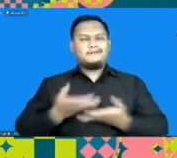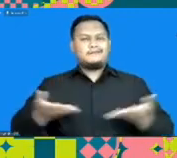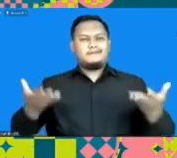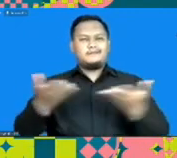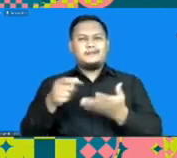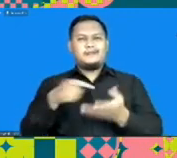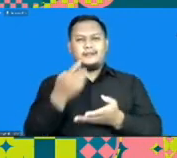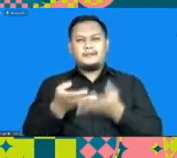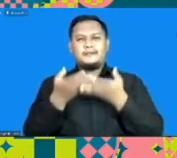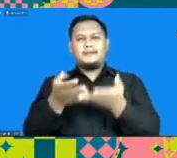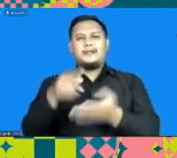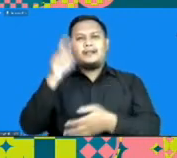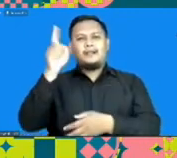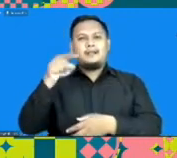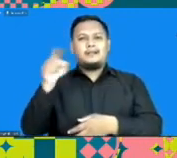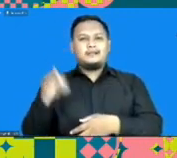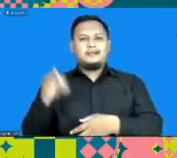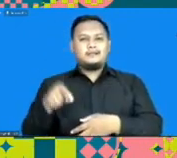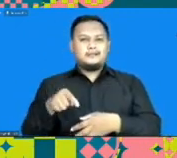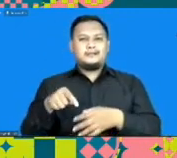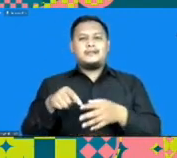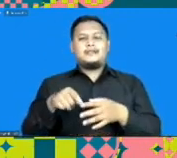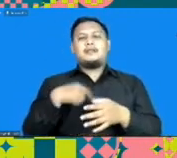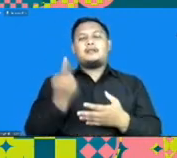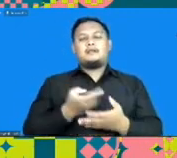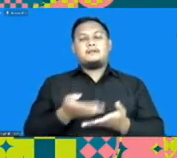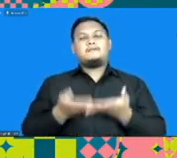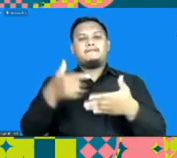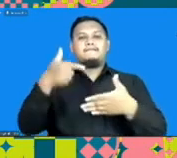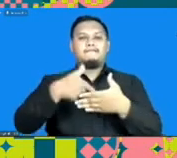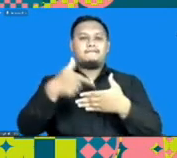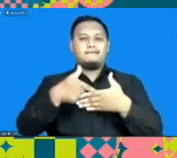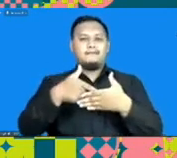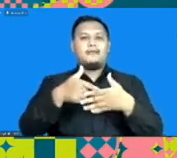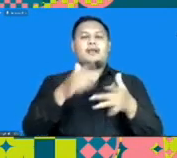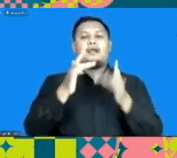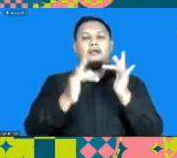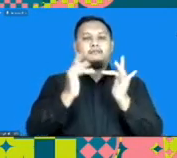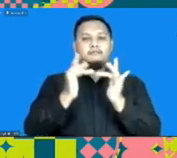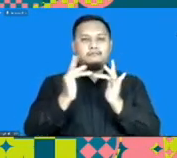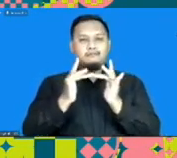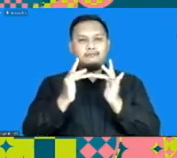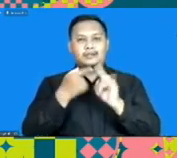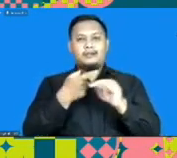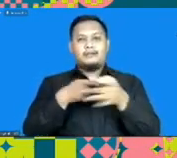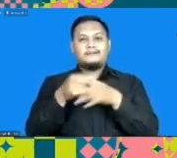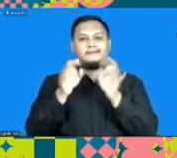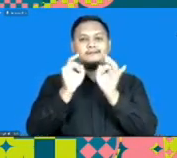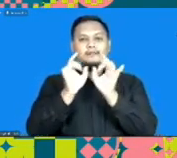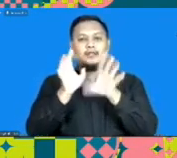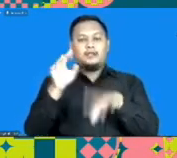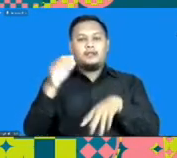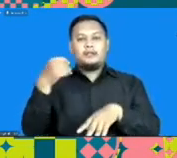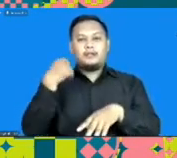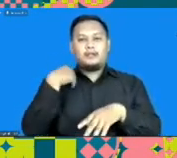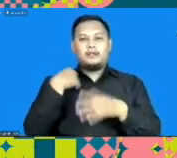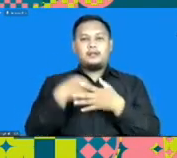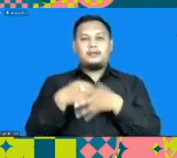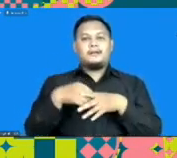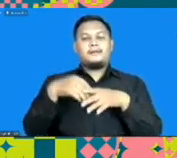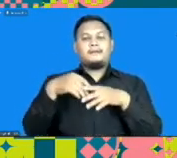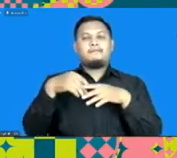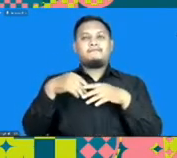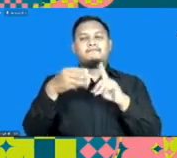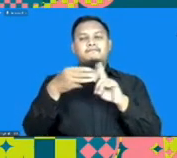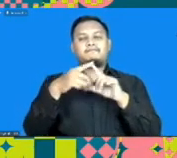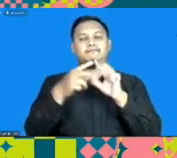provide digital connection through our signal, we have banks. I actually now leading as a chairman Bank